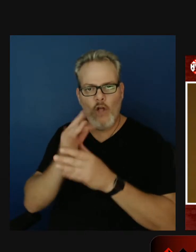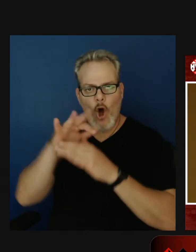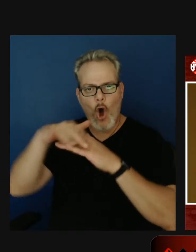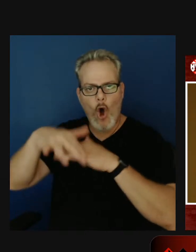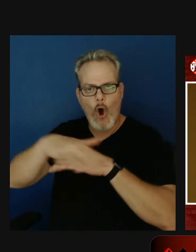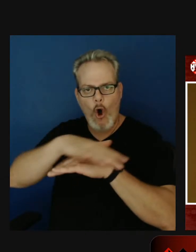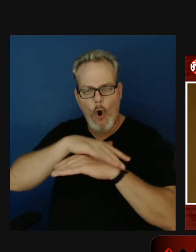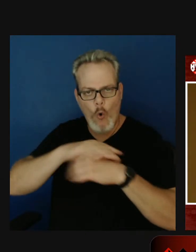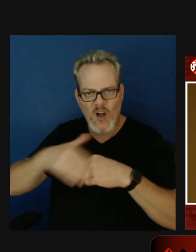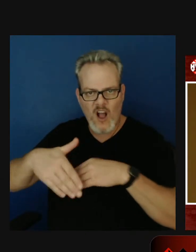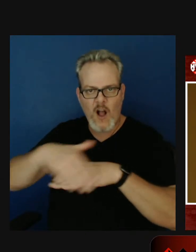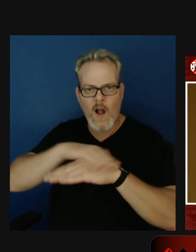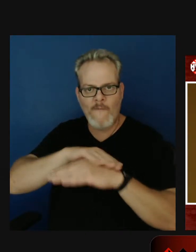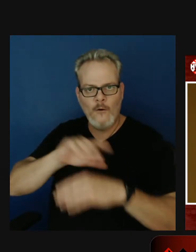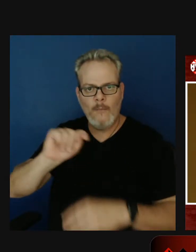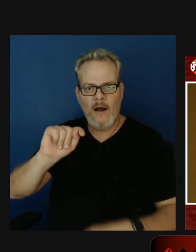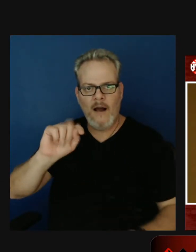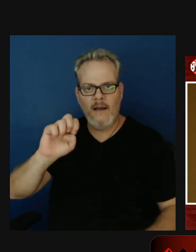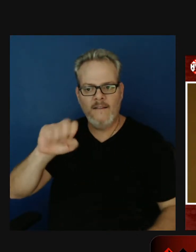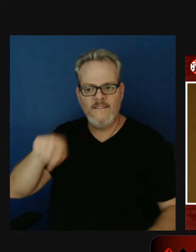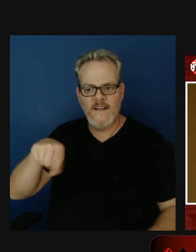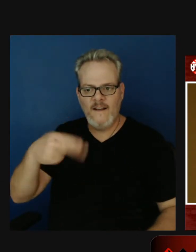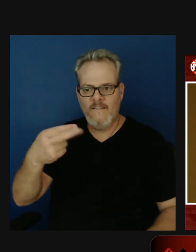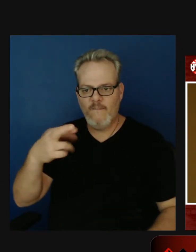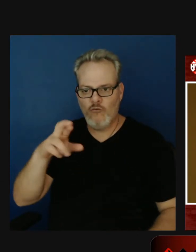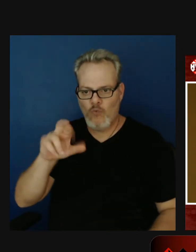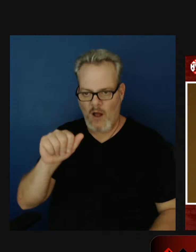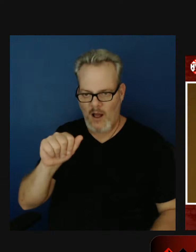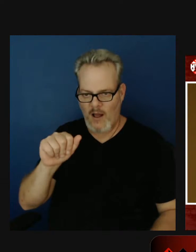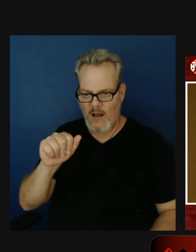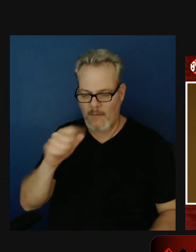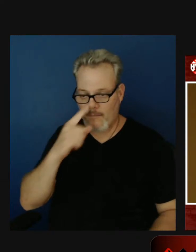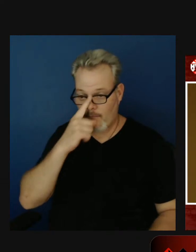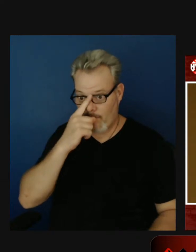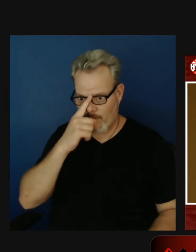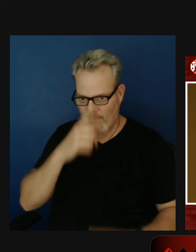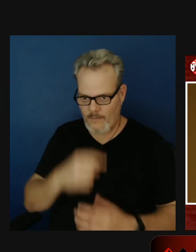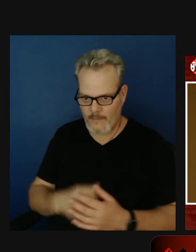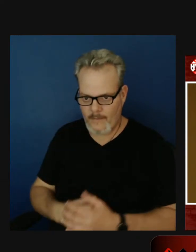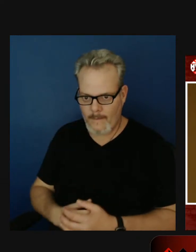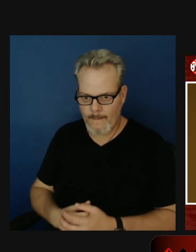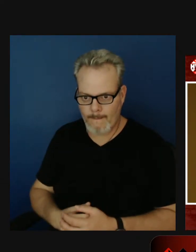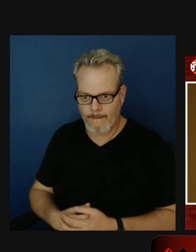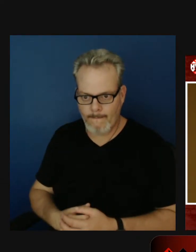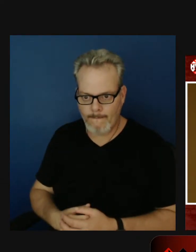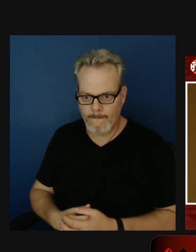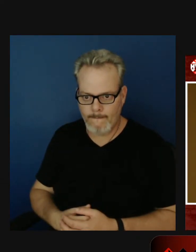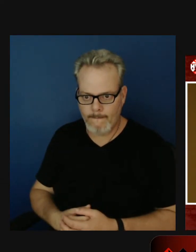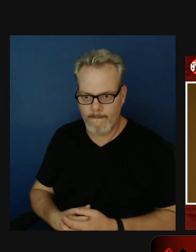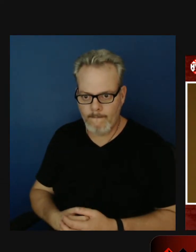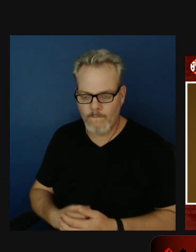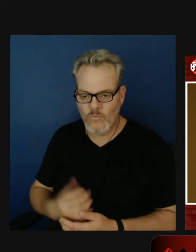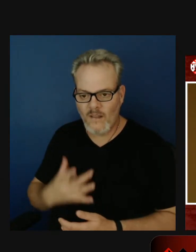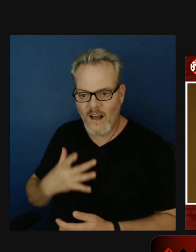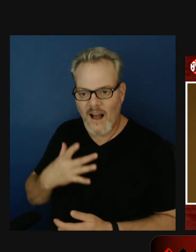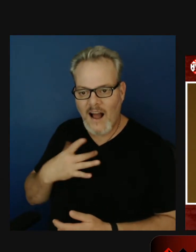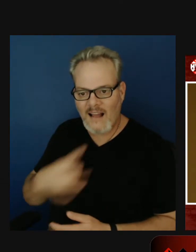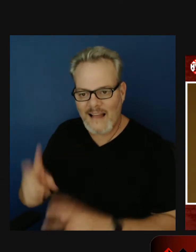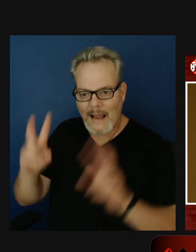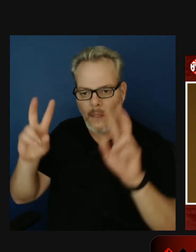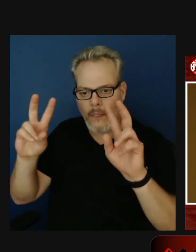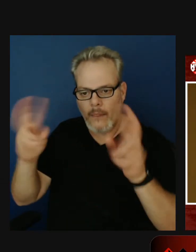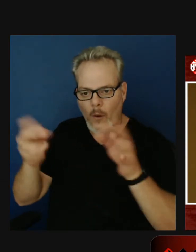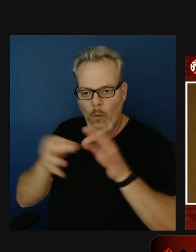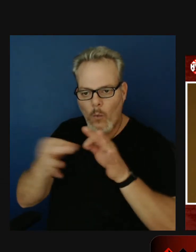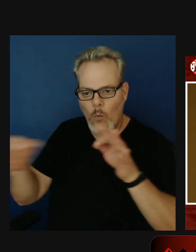by its tephra. And even this, I like the kind of quote from Bingham here about the lava, particularly in